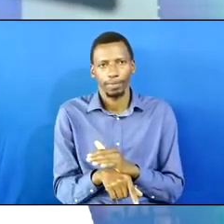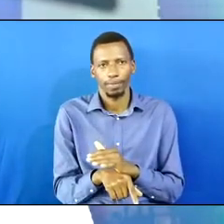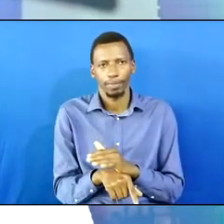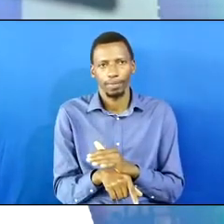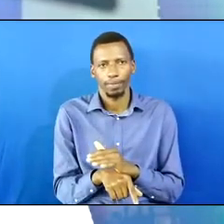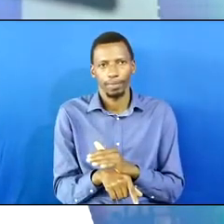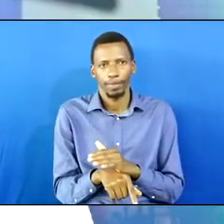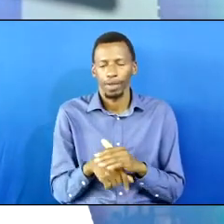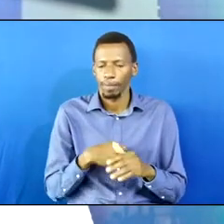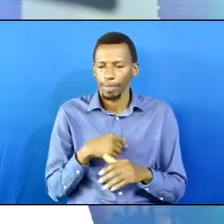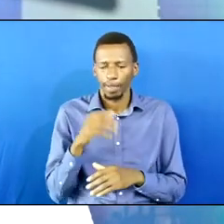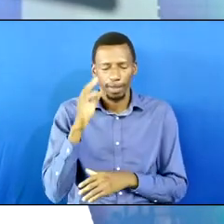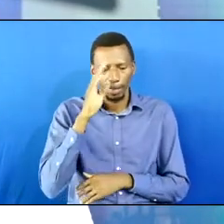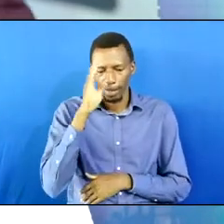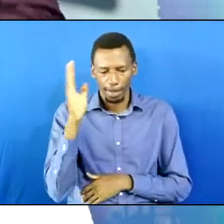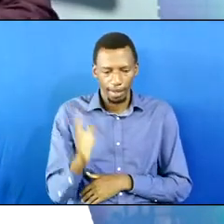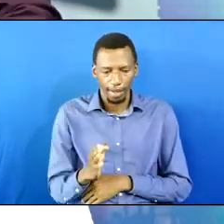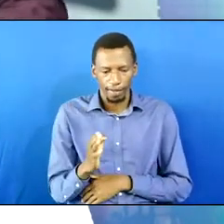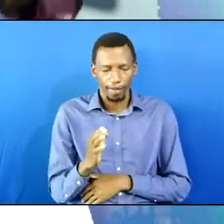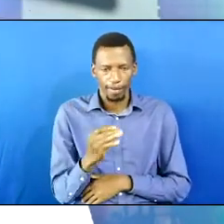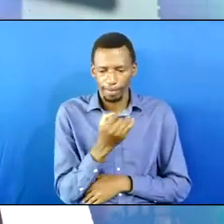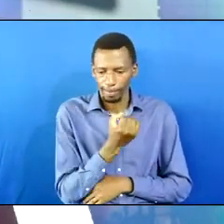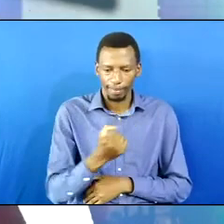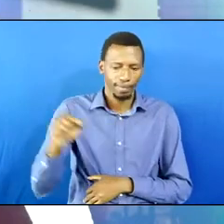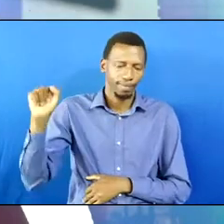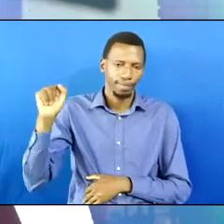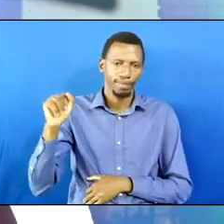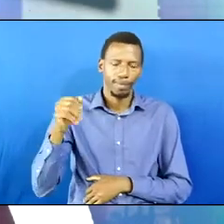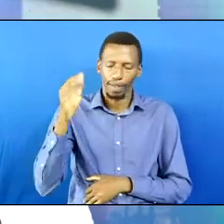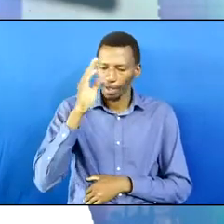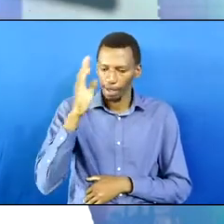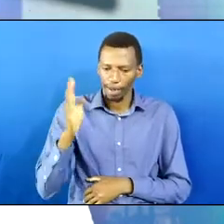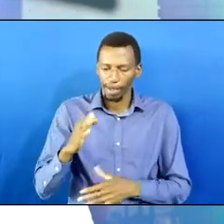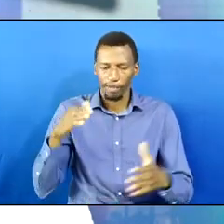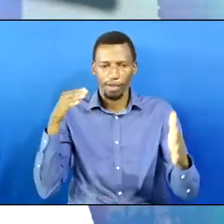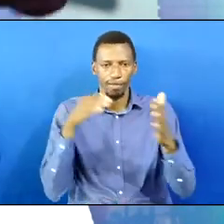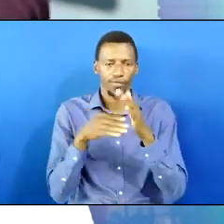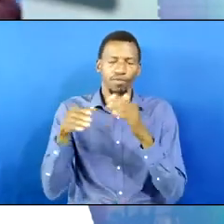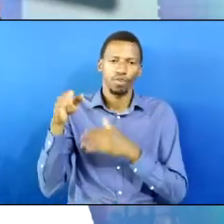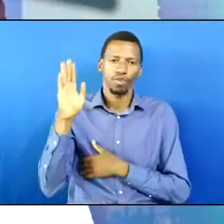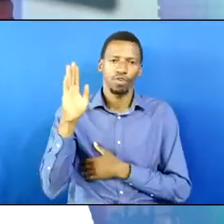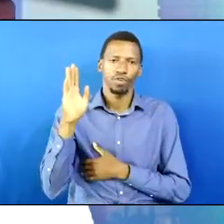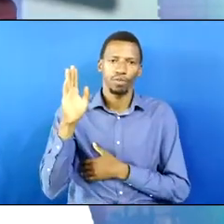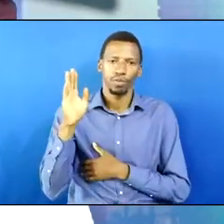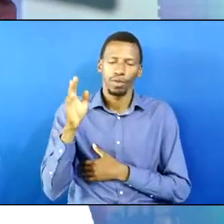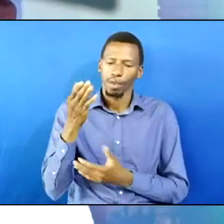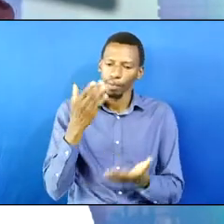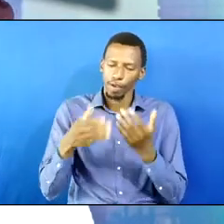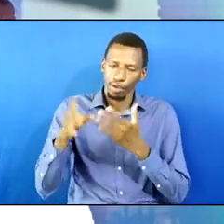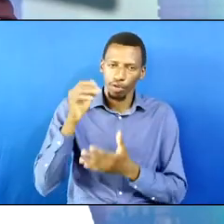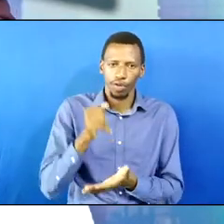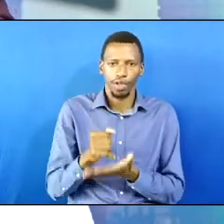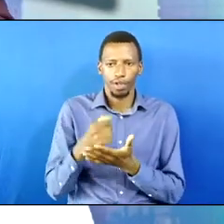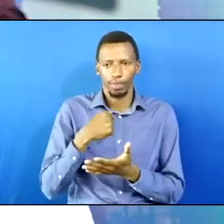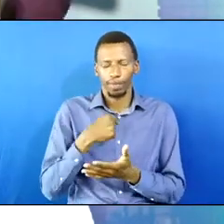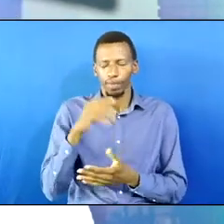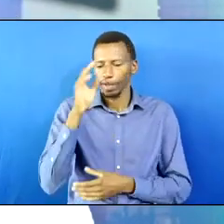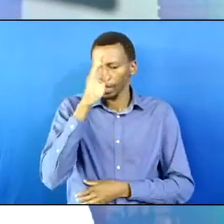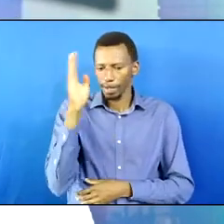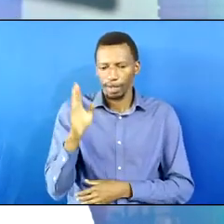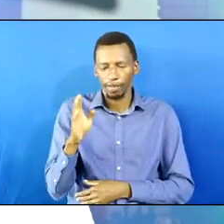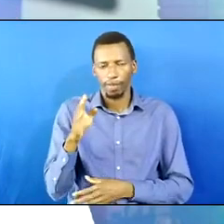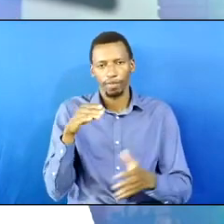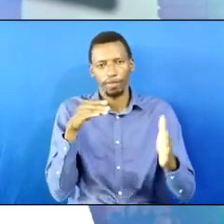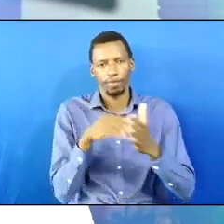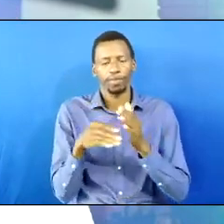I will never betray him. As my prayer that God will help me never to betray my Savior. And it is